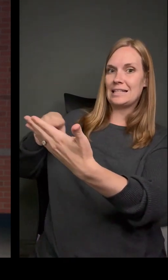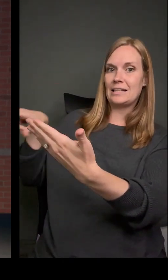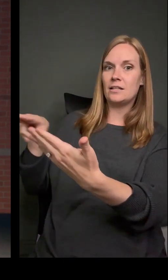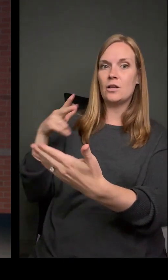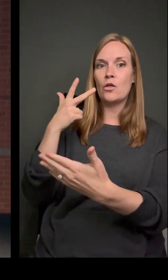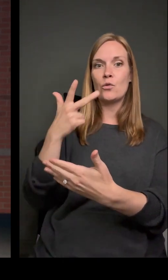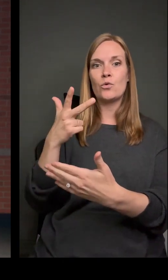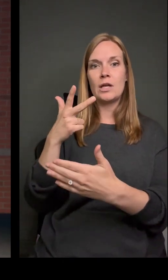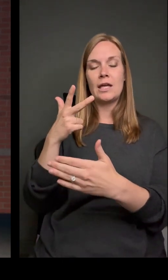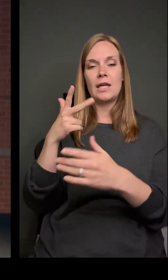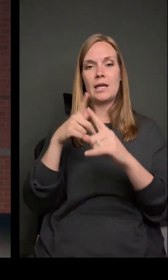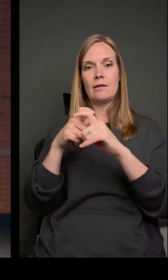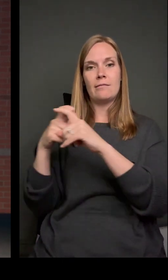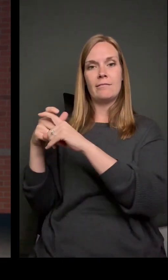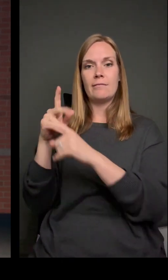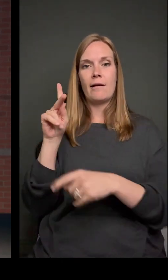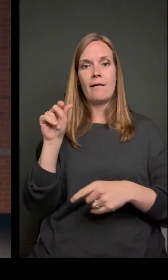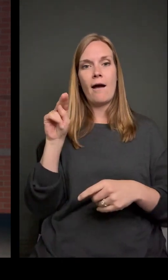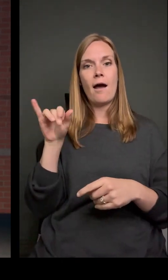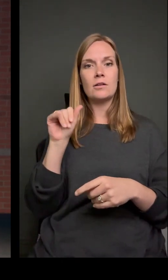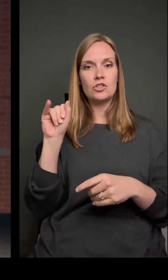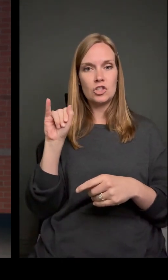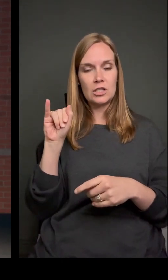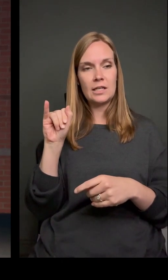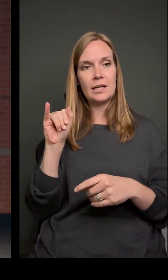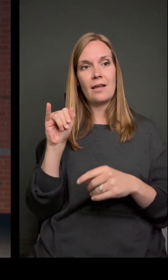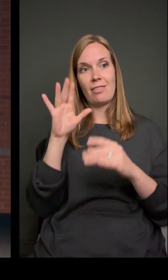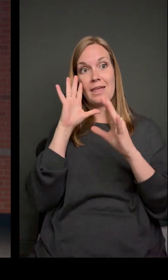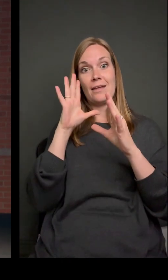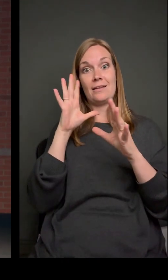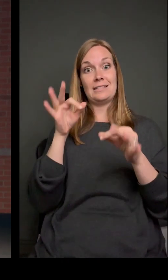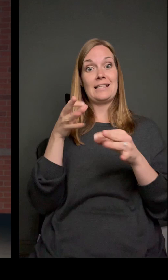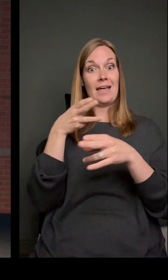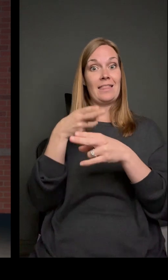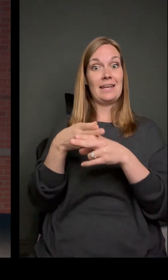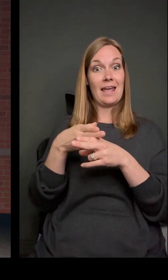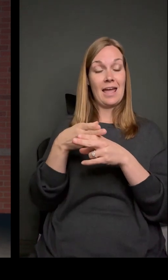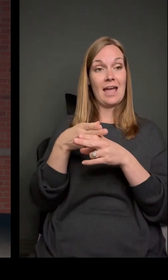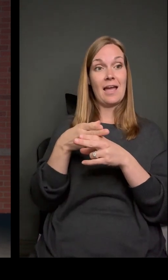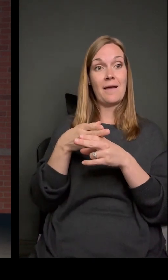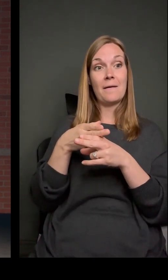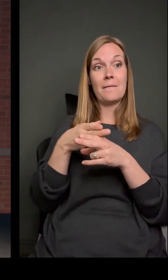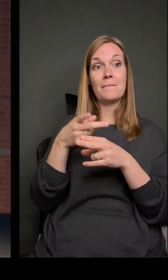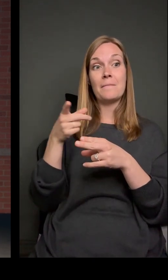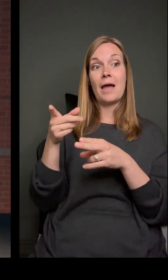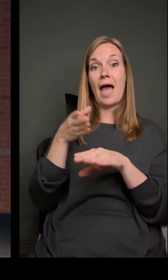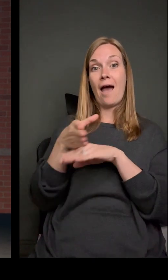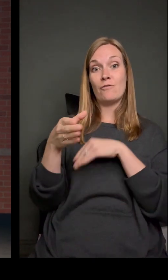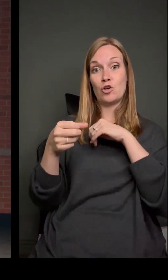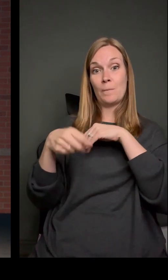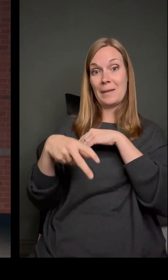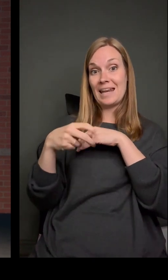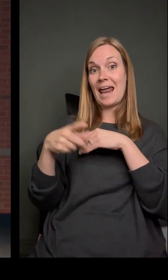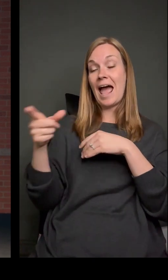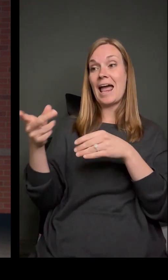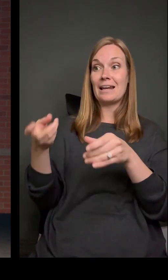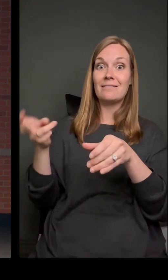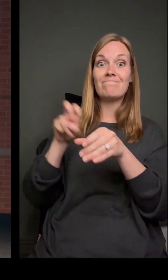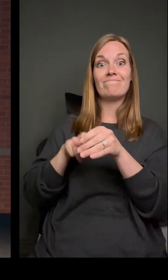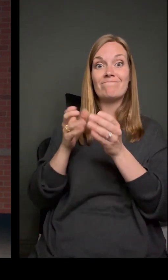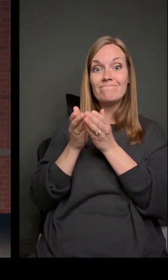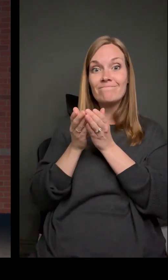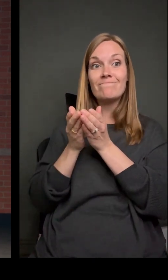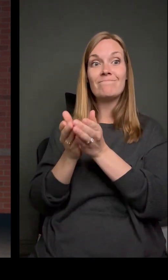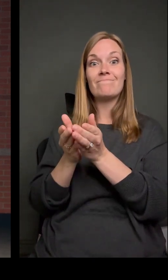3 Chinese characters, the kanji, for the name that he had decided upon. Without even waiting for it to dry, just after midnight, he set sail in the ocean,